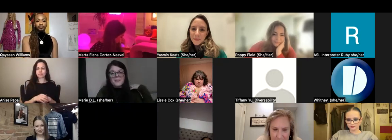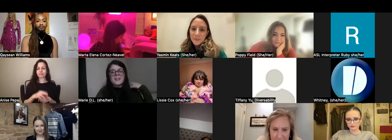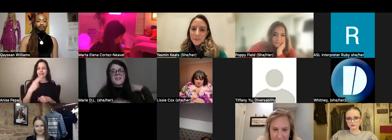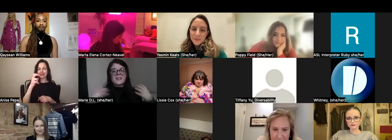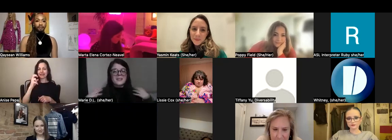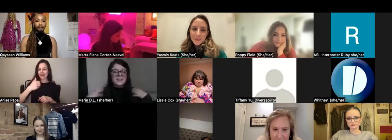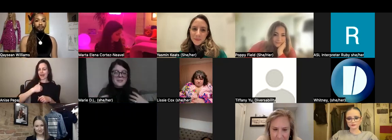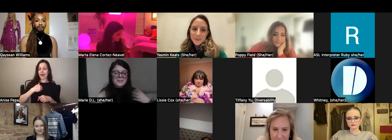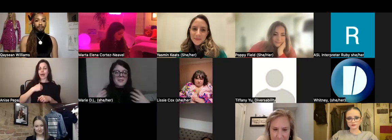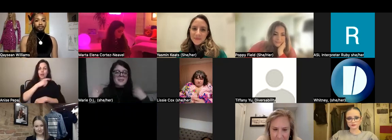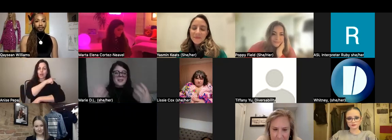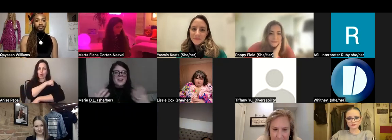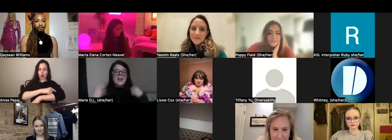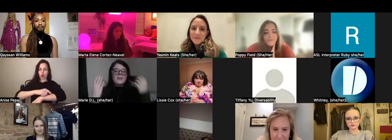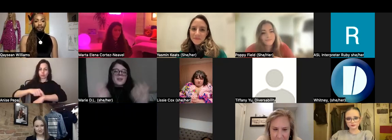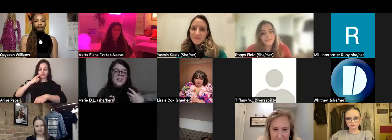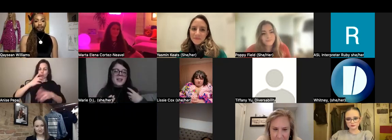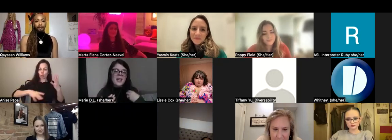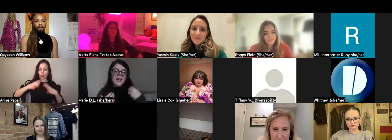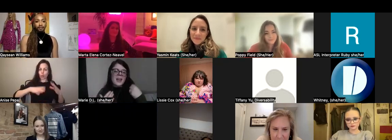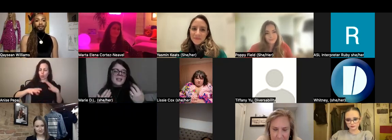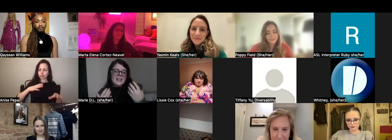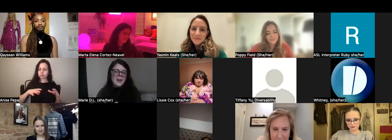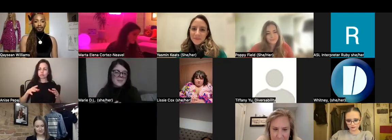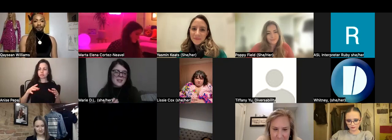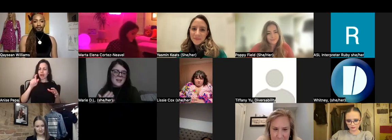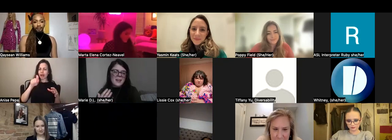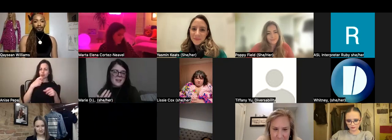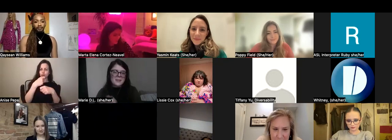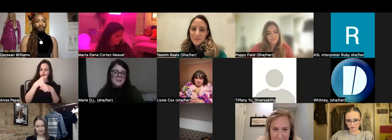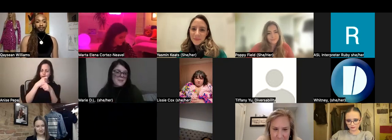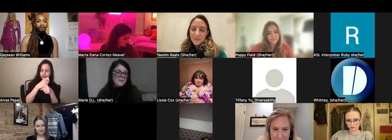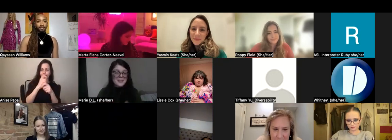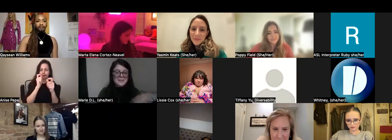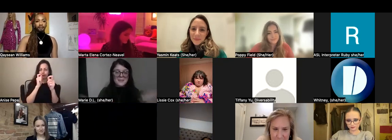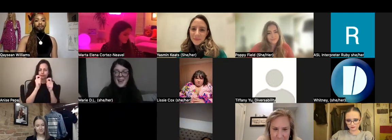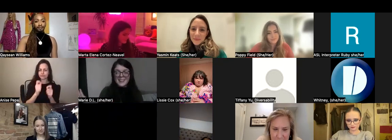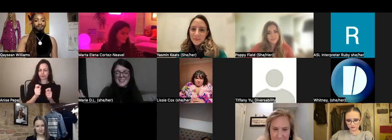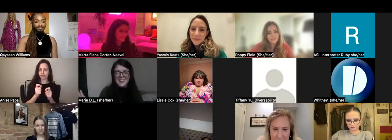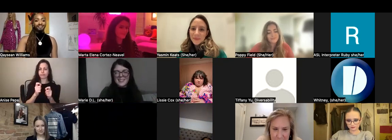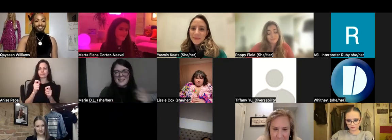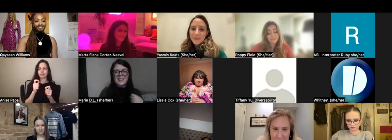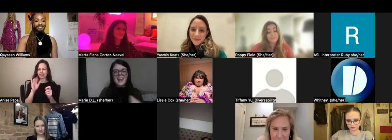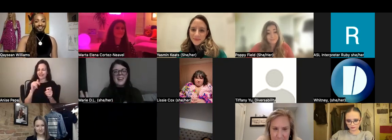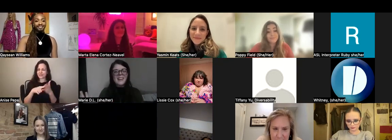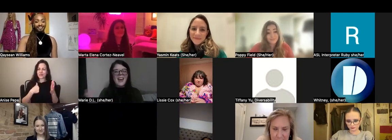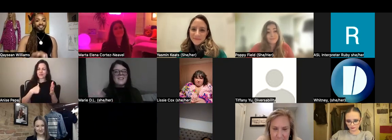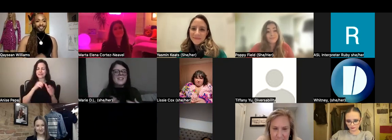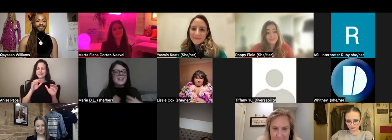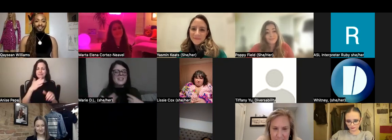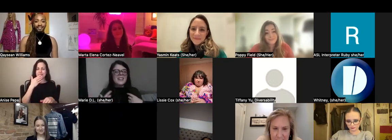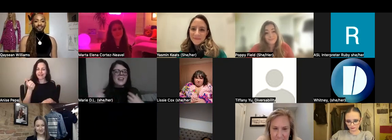arms of his clothes and everything. It's like creating and adapting is what we do best, honestly. And